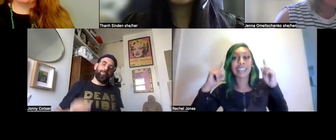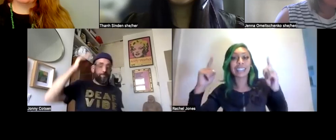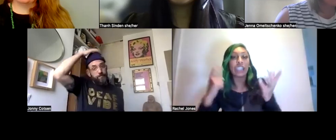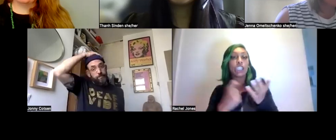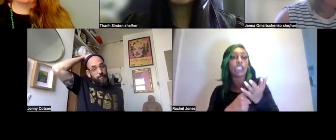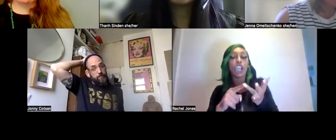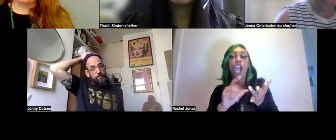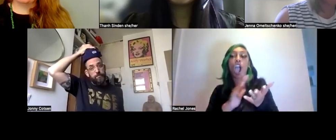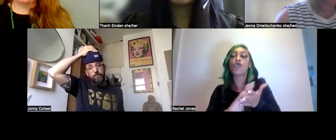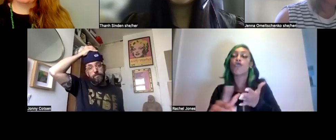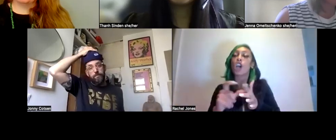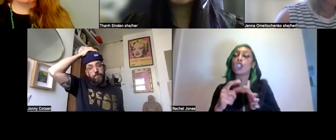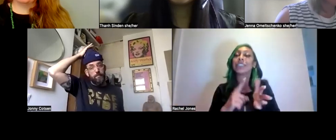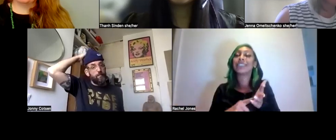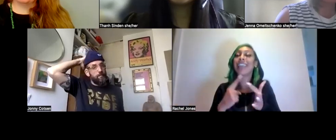artist